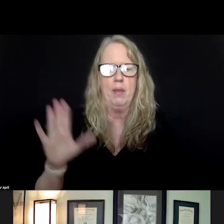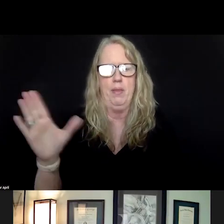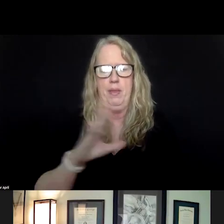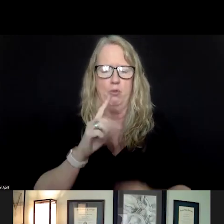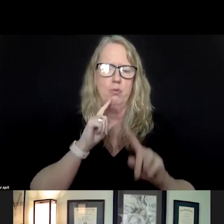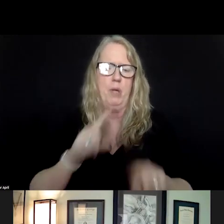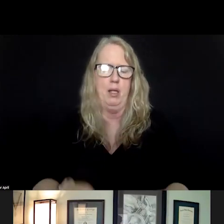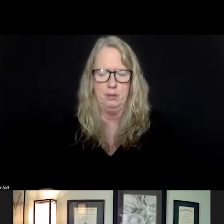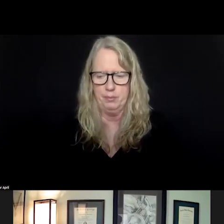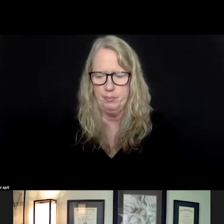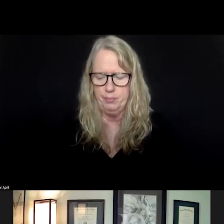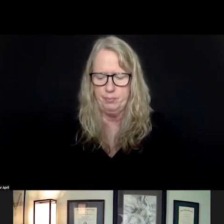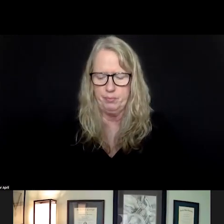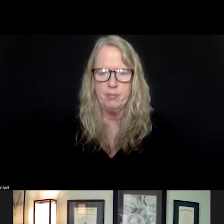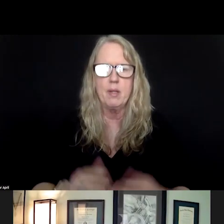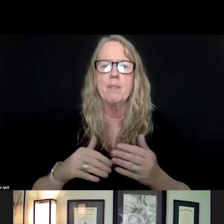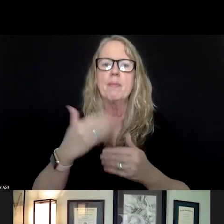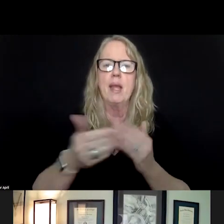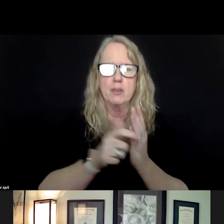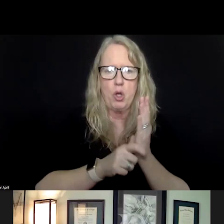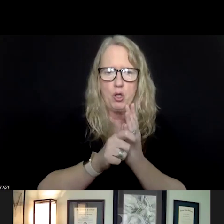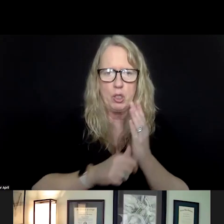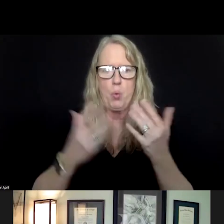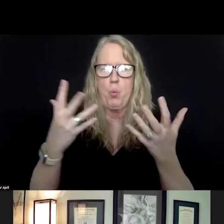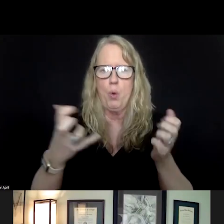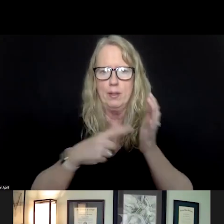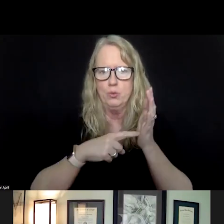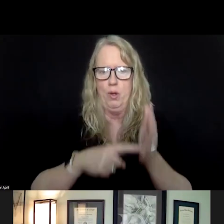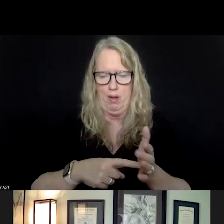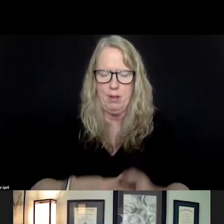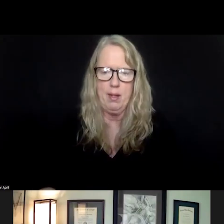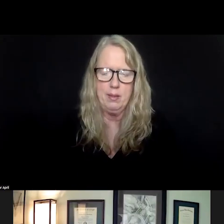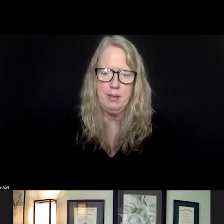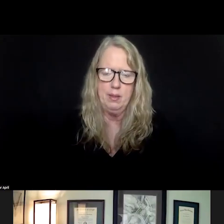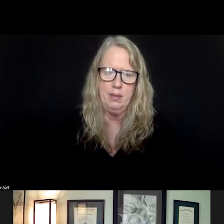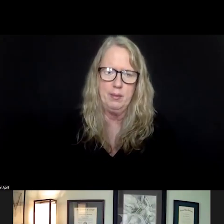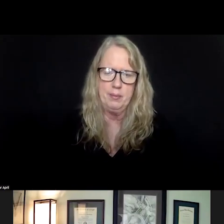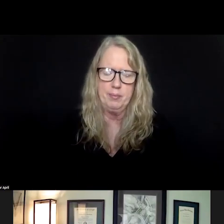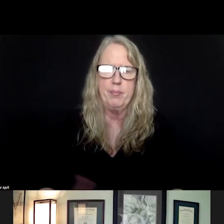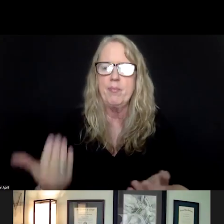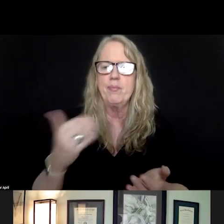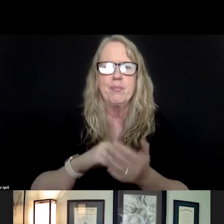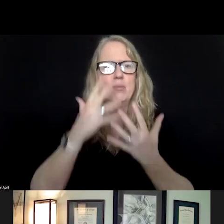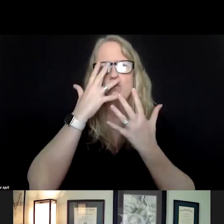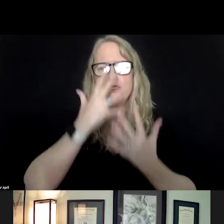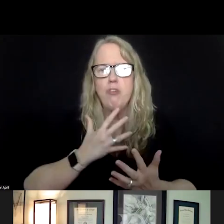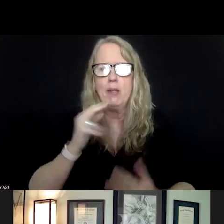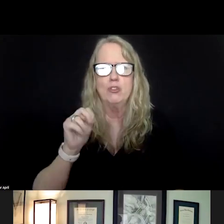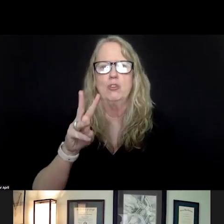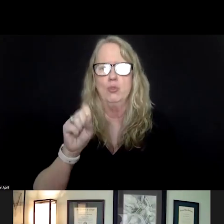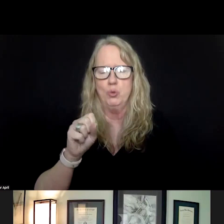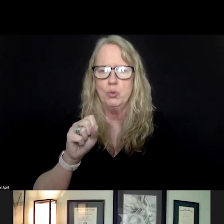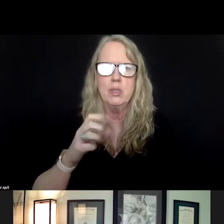there. The next article I wanted to highlight is again the tragic news of